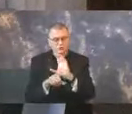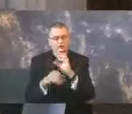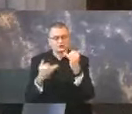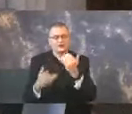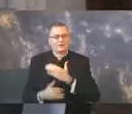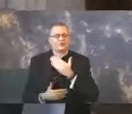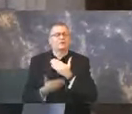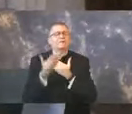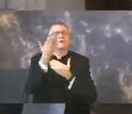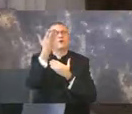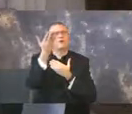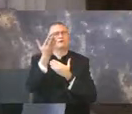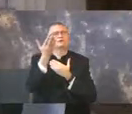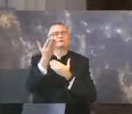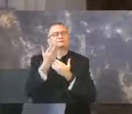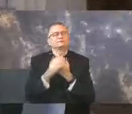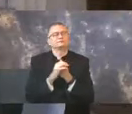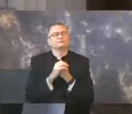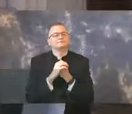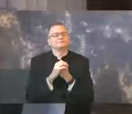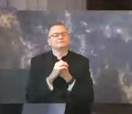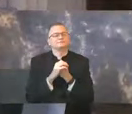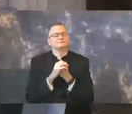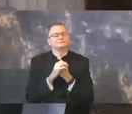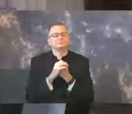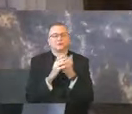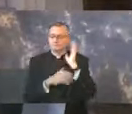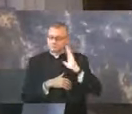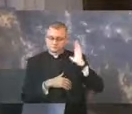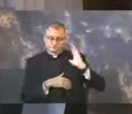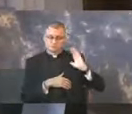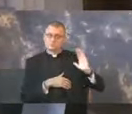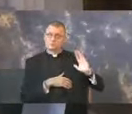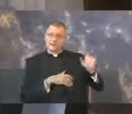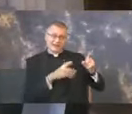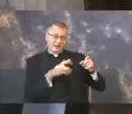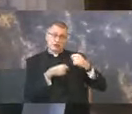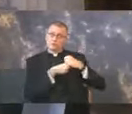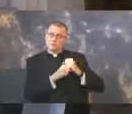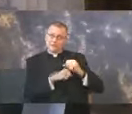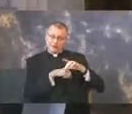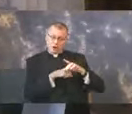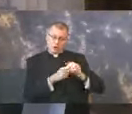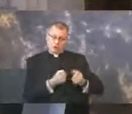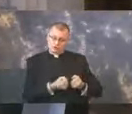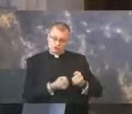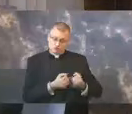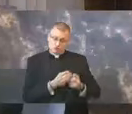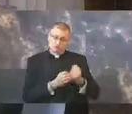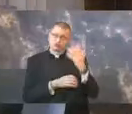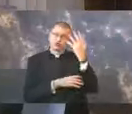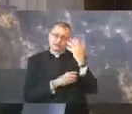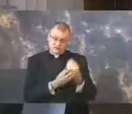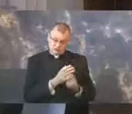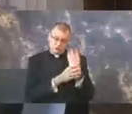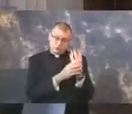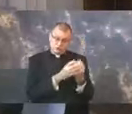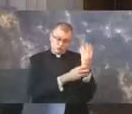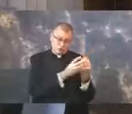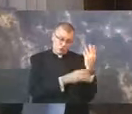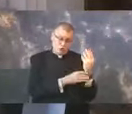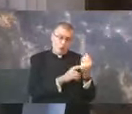offers to you through our voice. For in the beginning you commanded the earth to bring forth fruit-bearing trees, among which olive